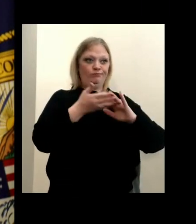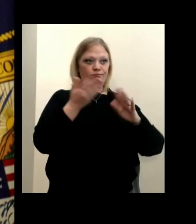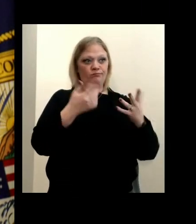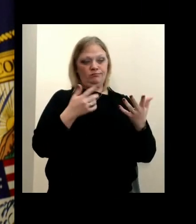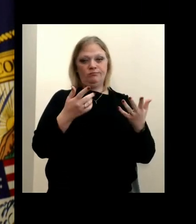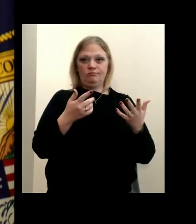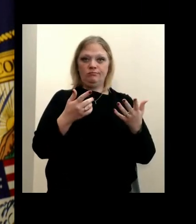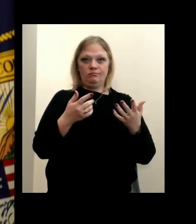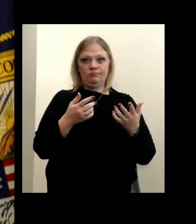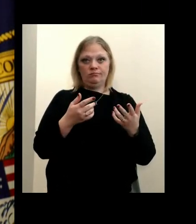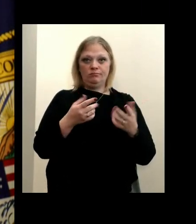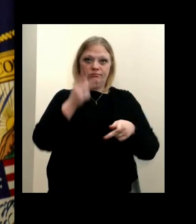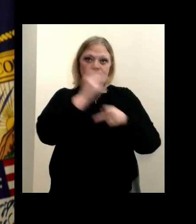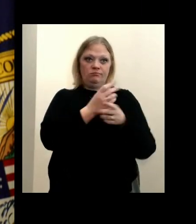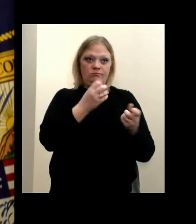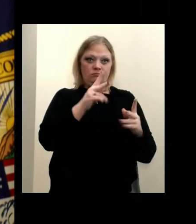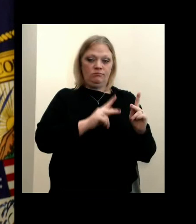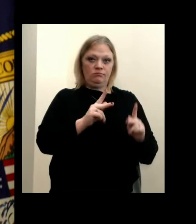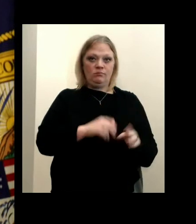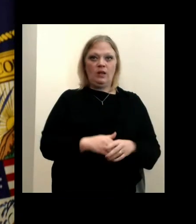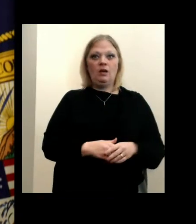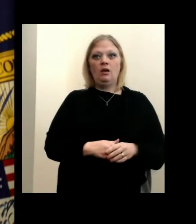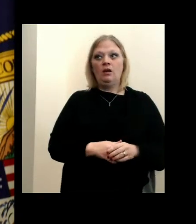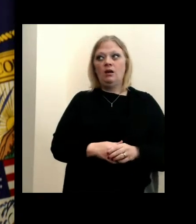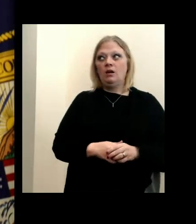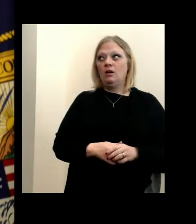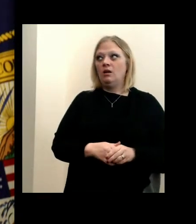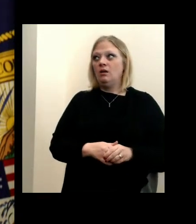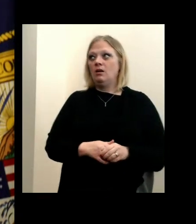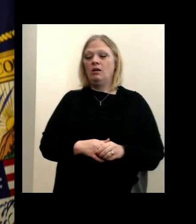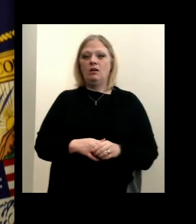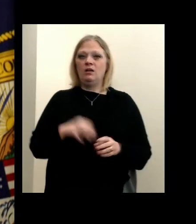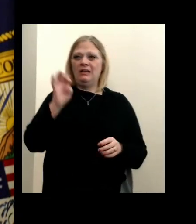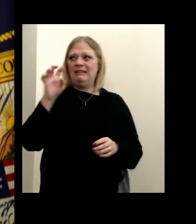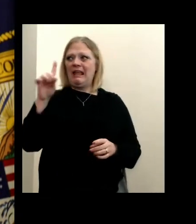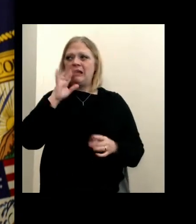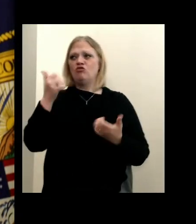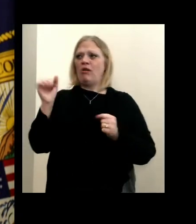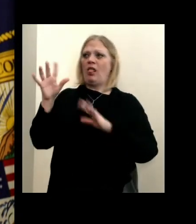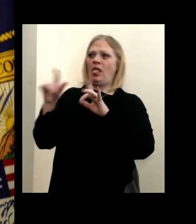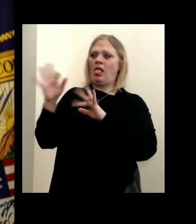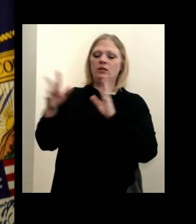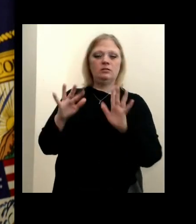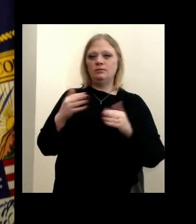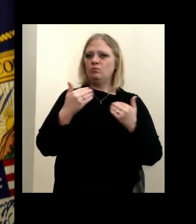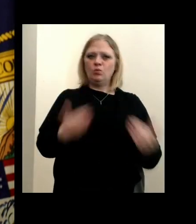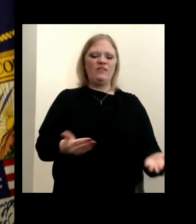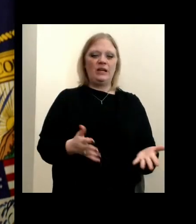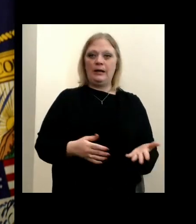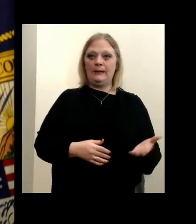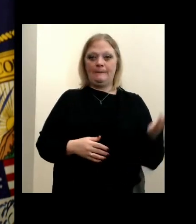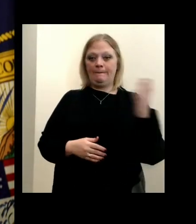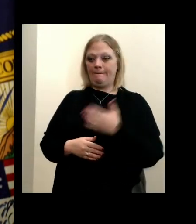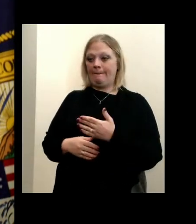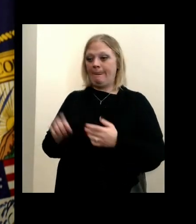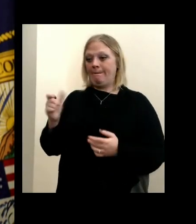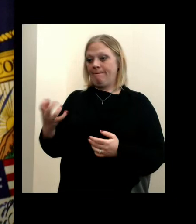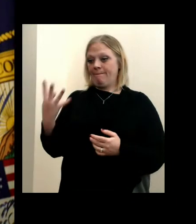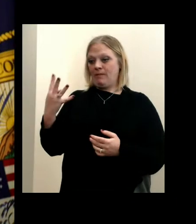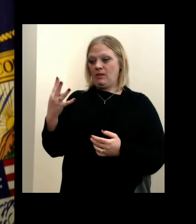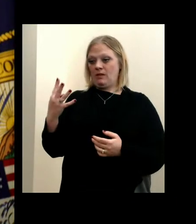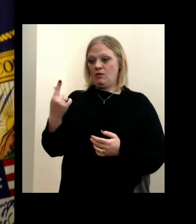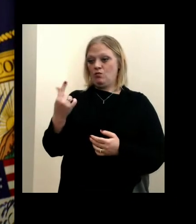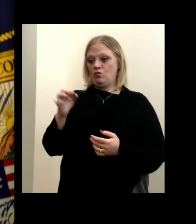possible. Channel 4, Ed, I got to move on. WIVB TV, Channel 4, George Rickert.